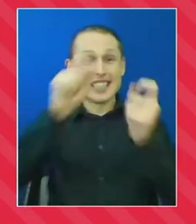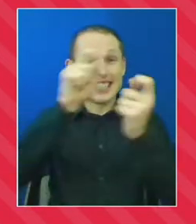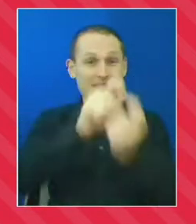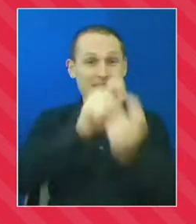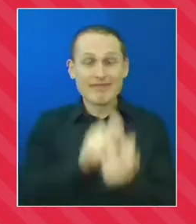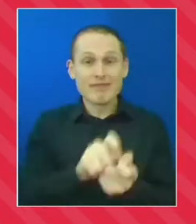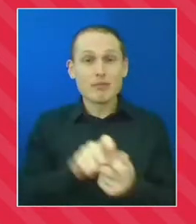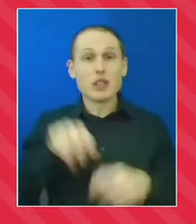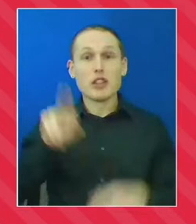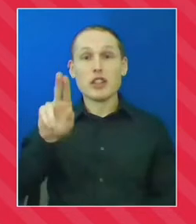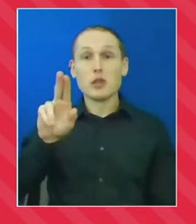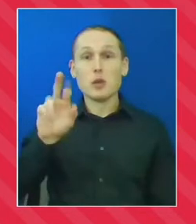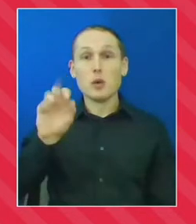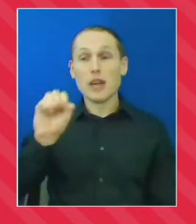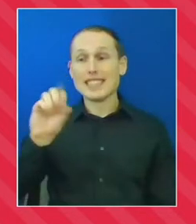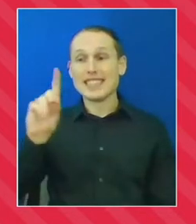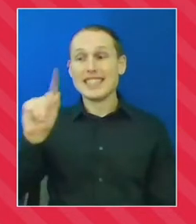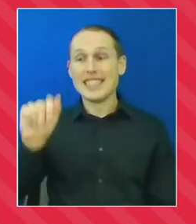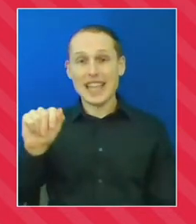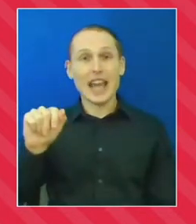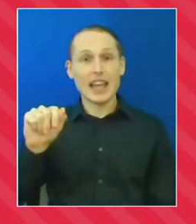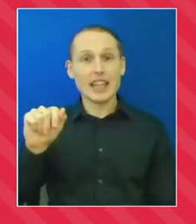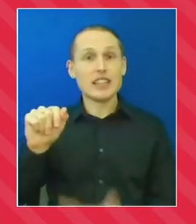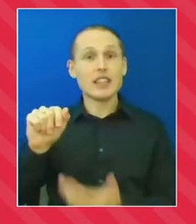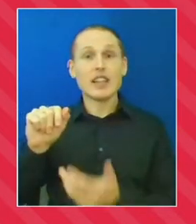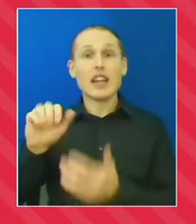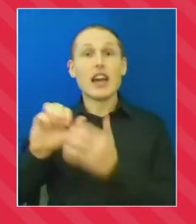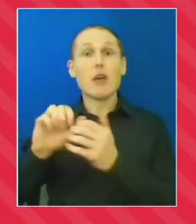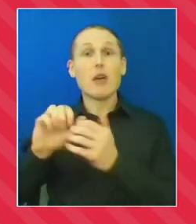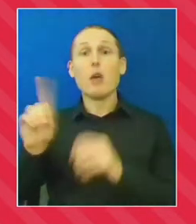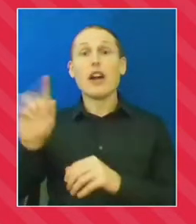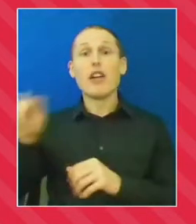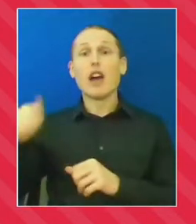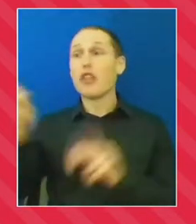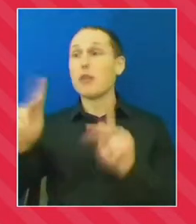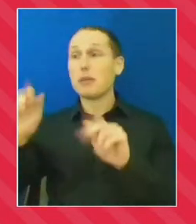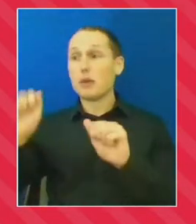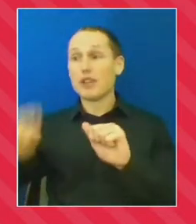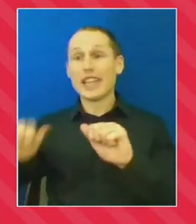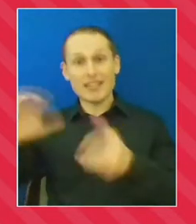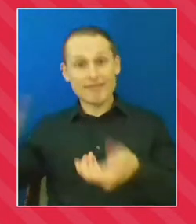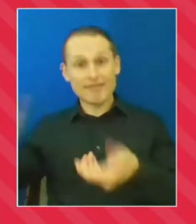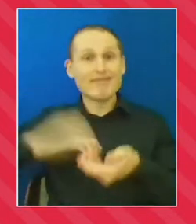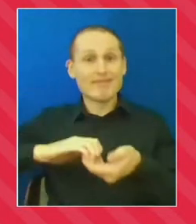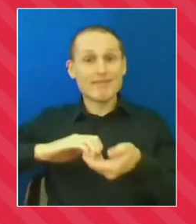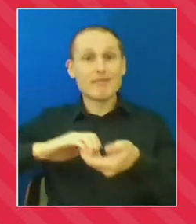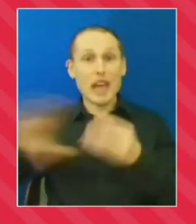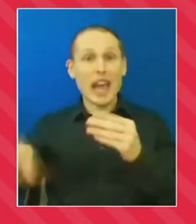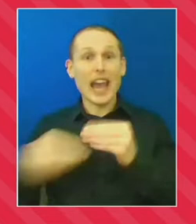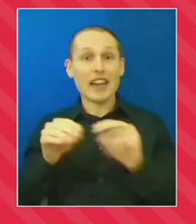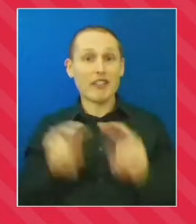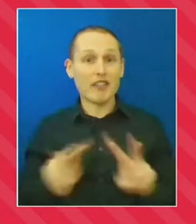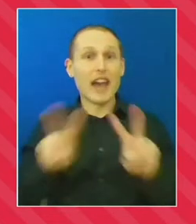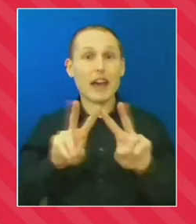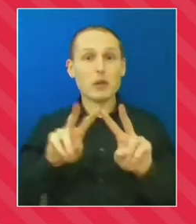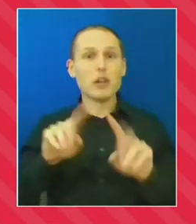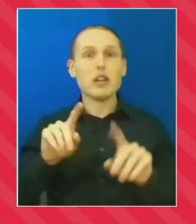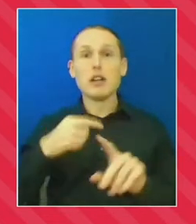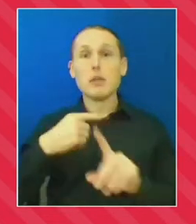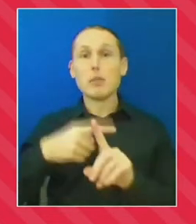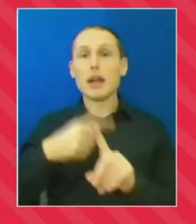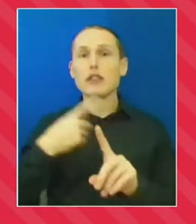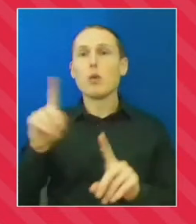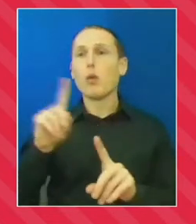to make it clear where others can step in and create complementary value, and where we aim to maximize new or existing partnerships.